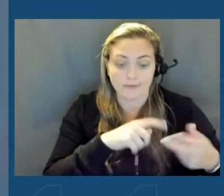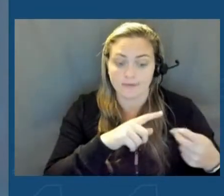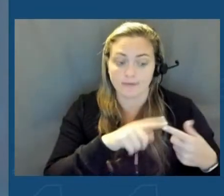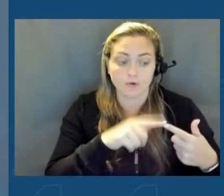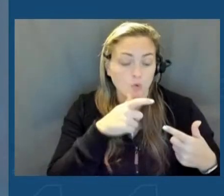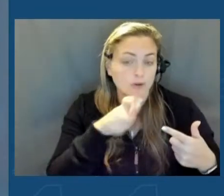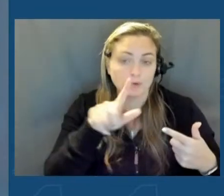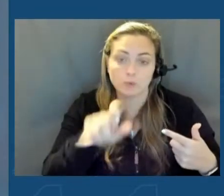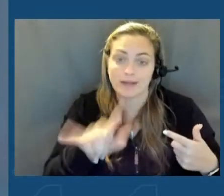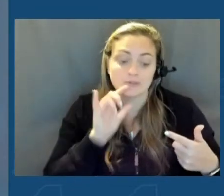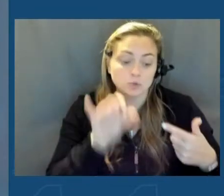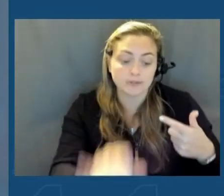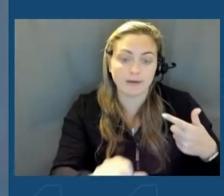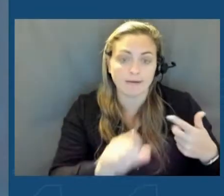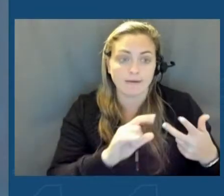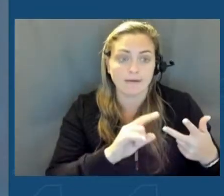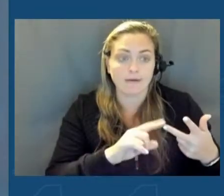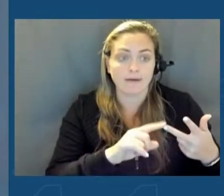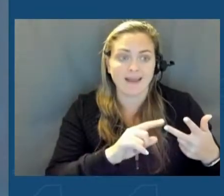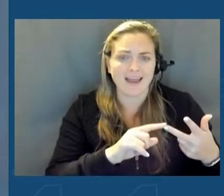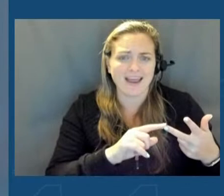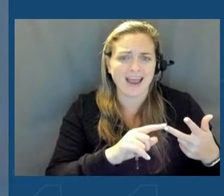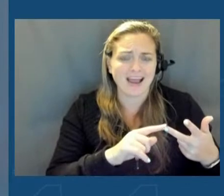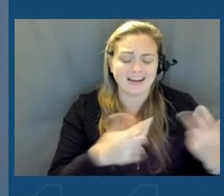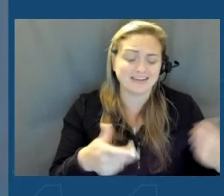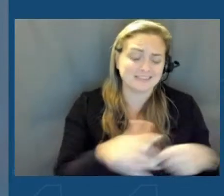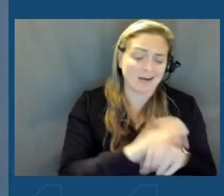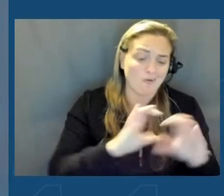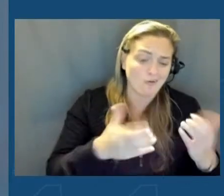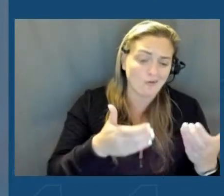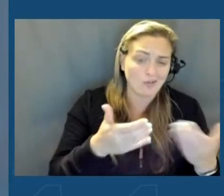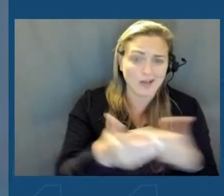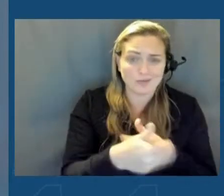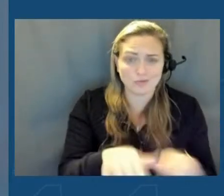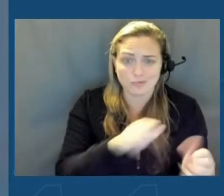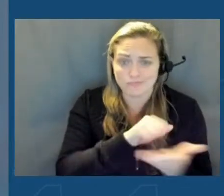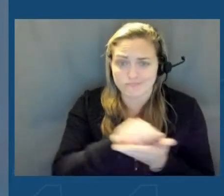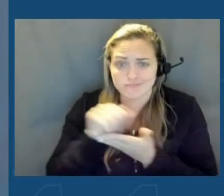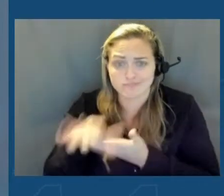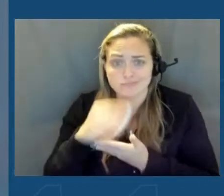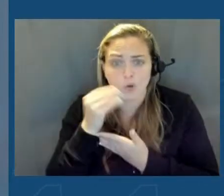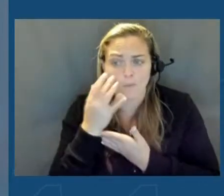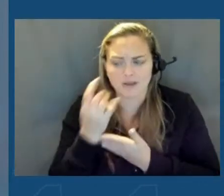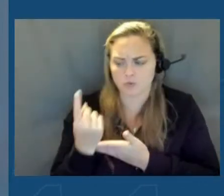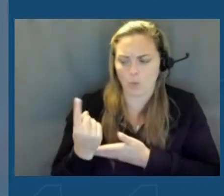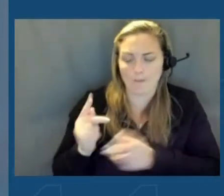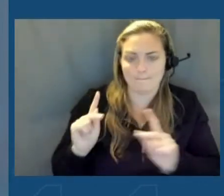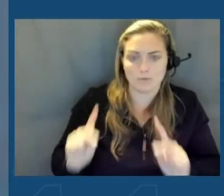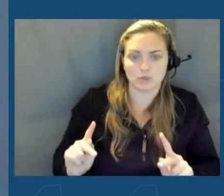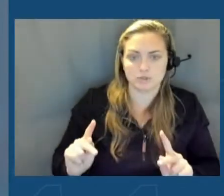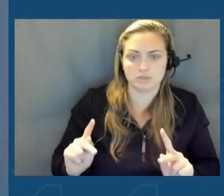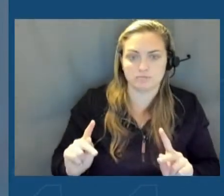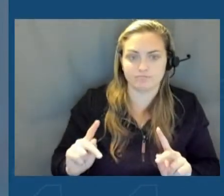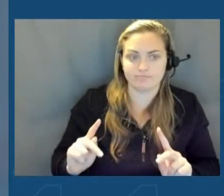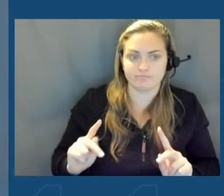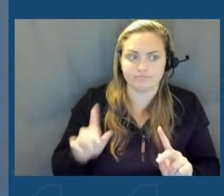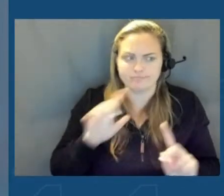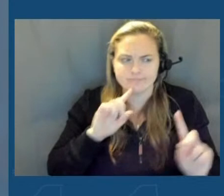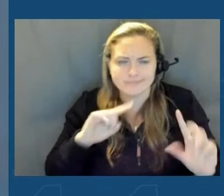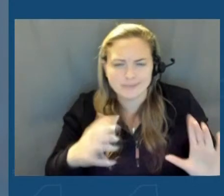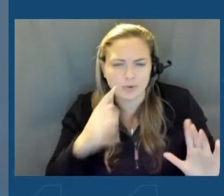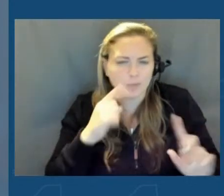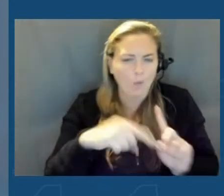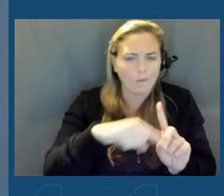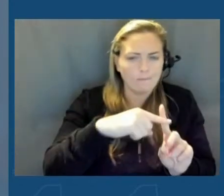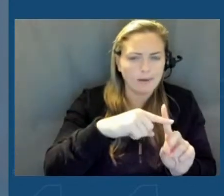stay, and the days of sending an entire classroom home because one person was symptomatic or test